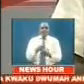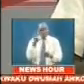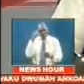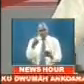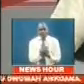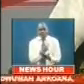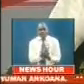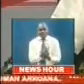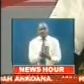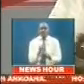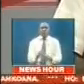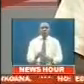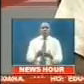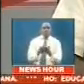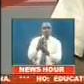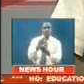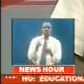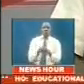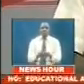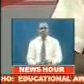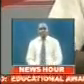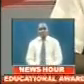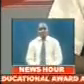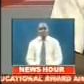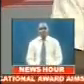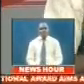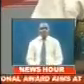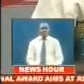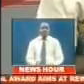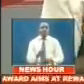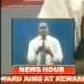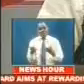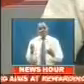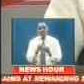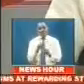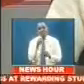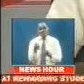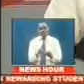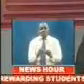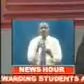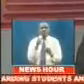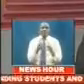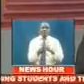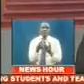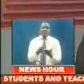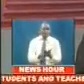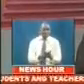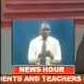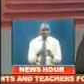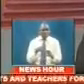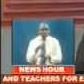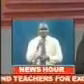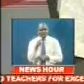country's homegrown measures. And then there are some other things that will come up in the discussion. But let me